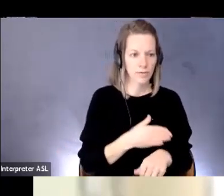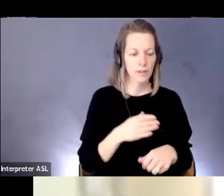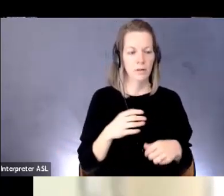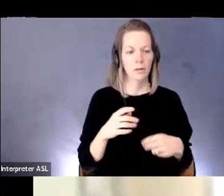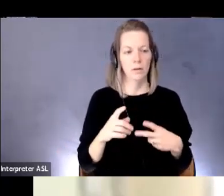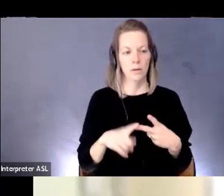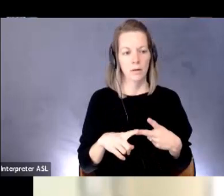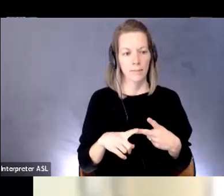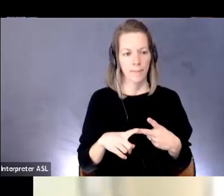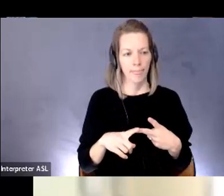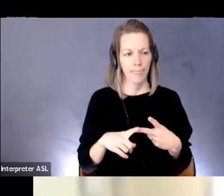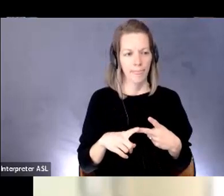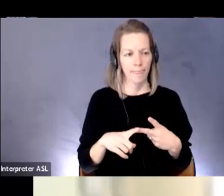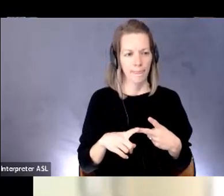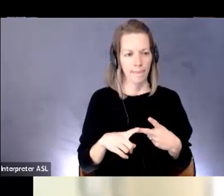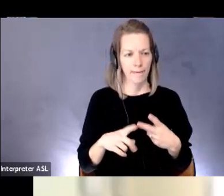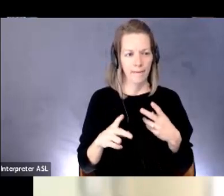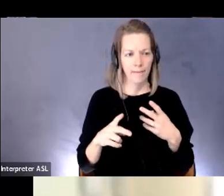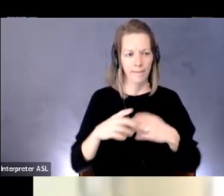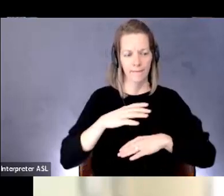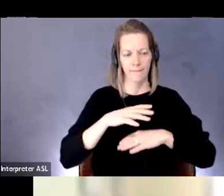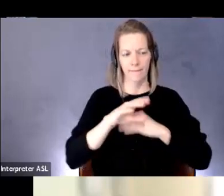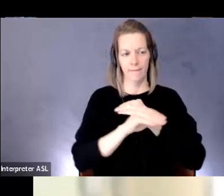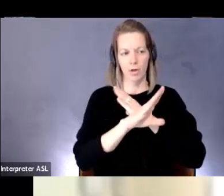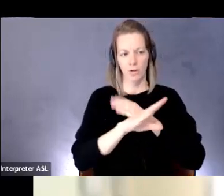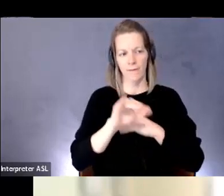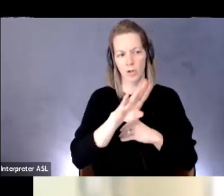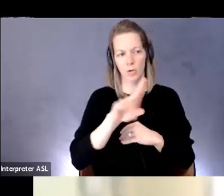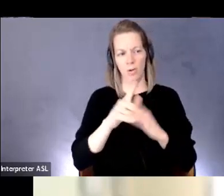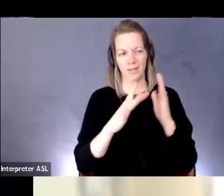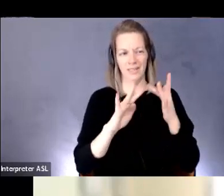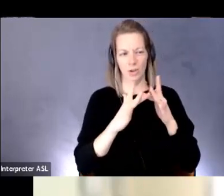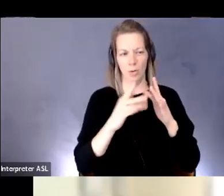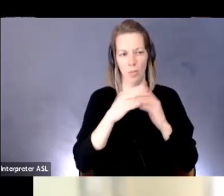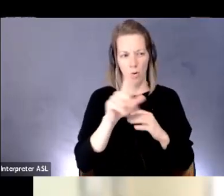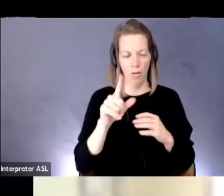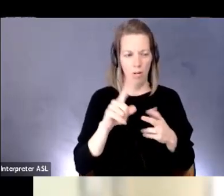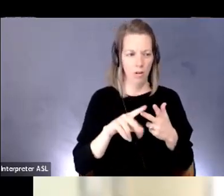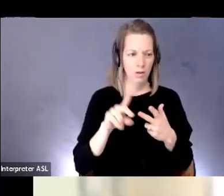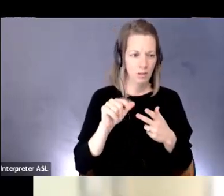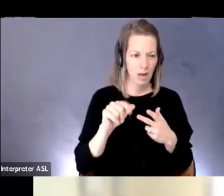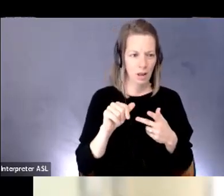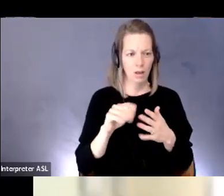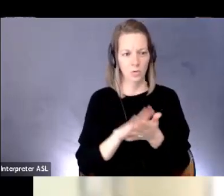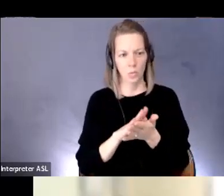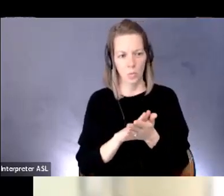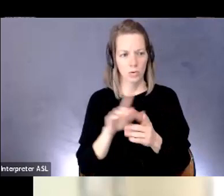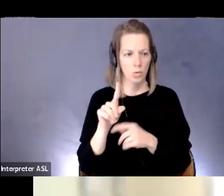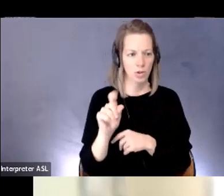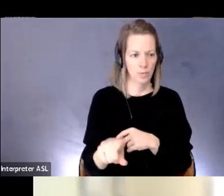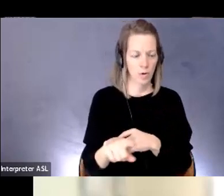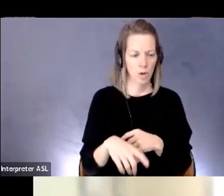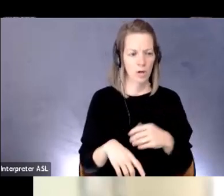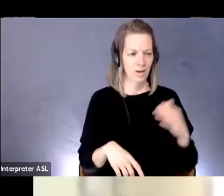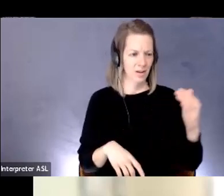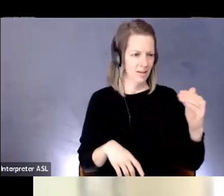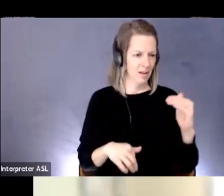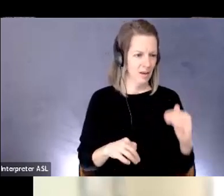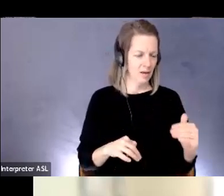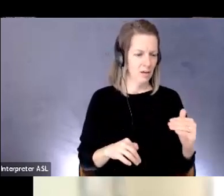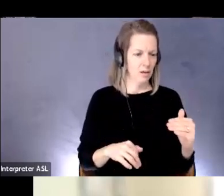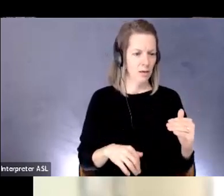a virtual portal, data contributed by service providers, schools, ? And then